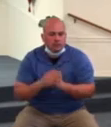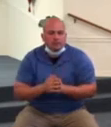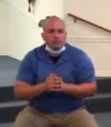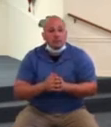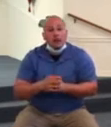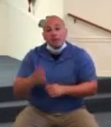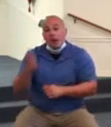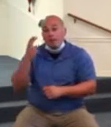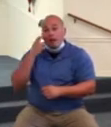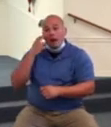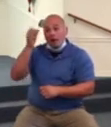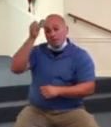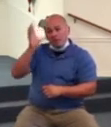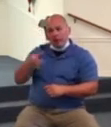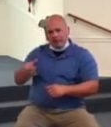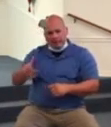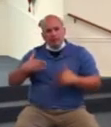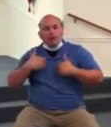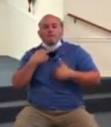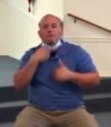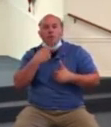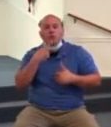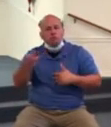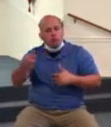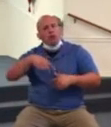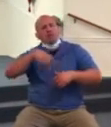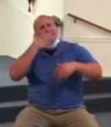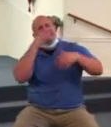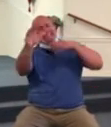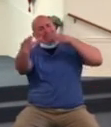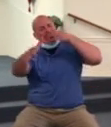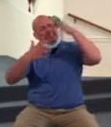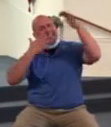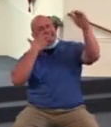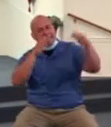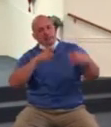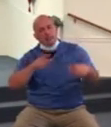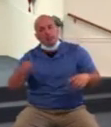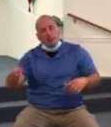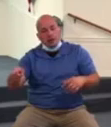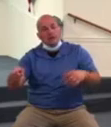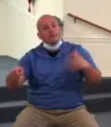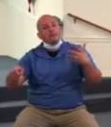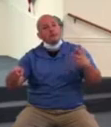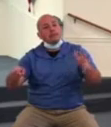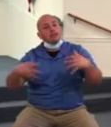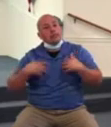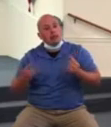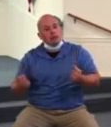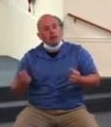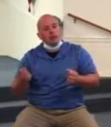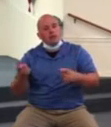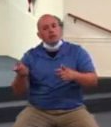his voice, and then when Jesus healed him, he followed Jesus with his feet and with his